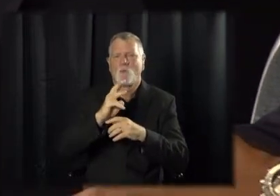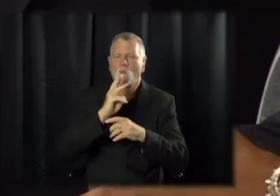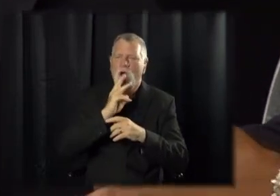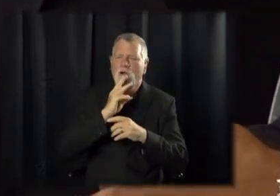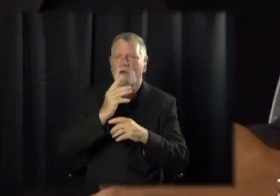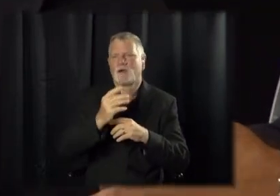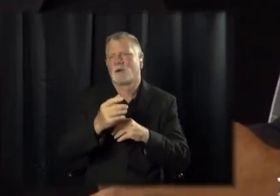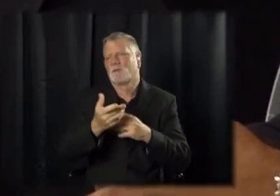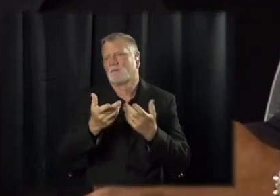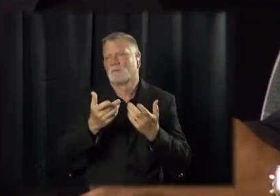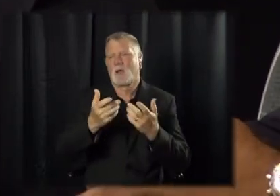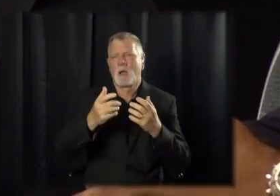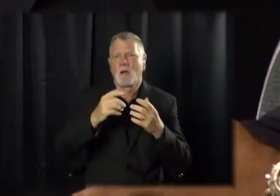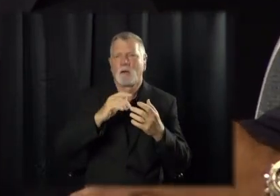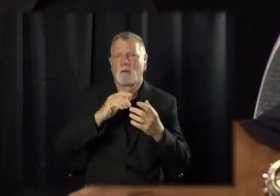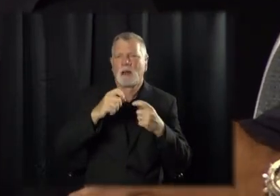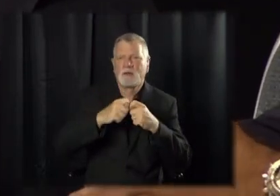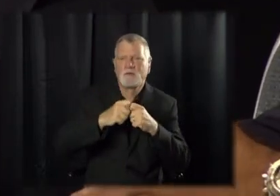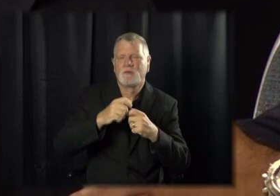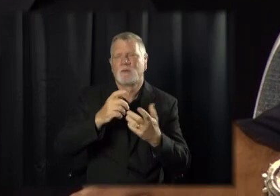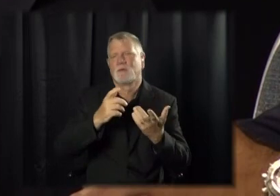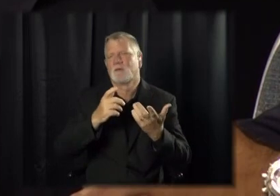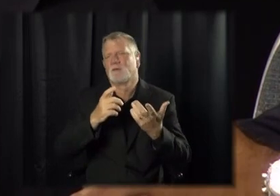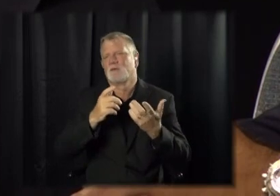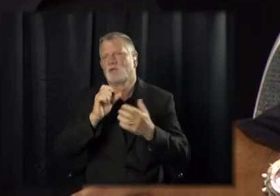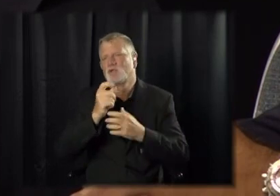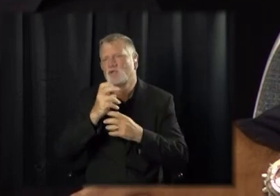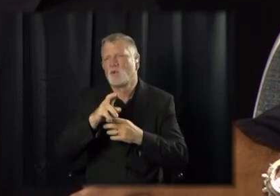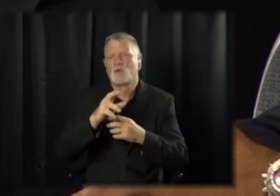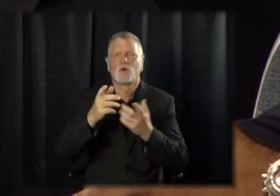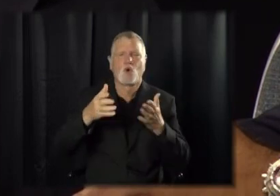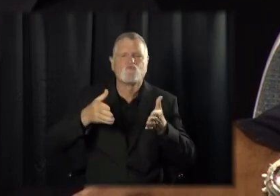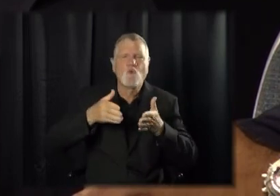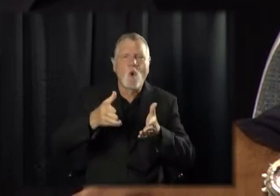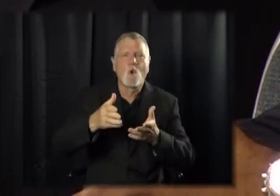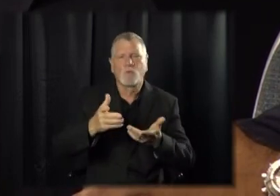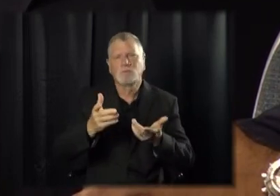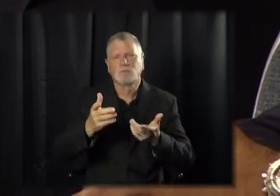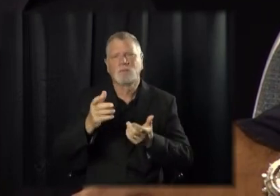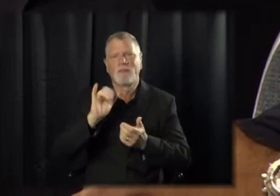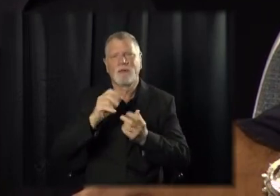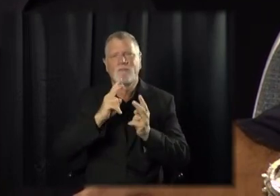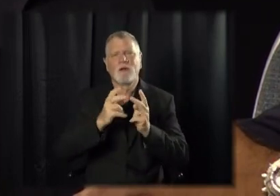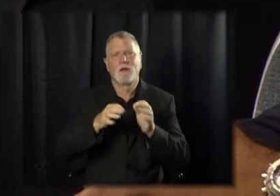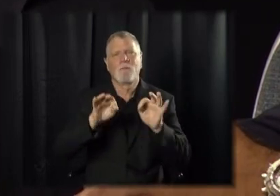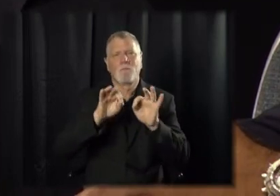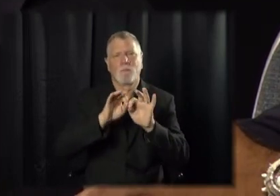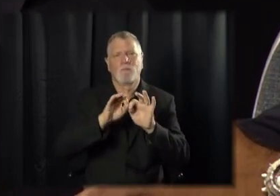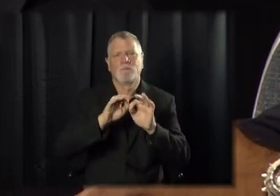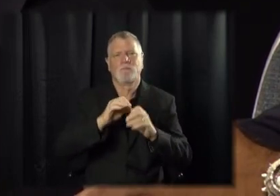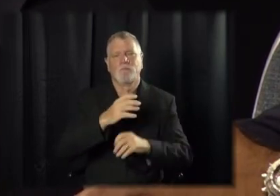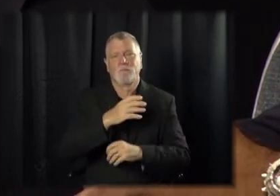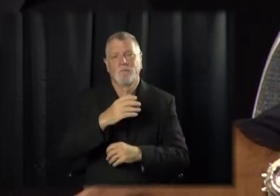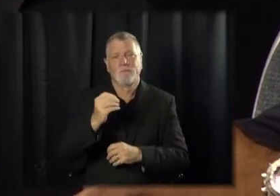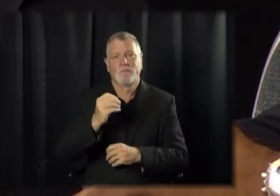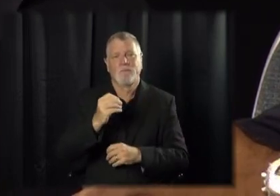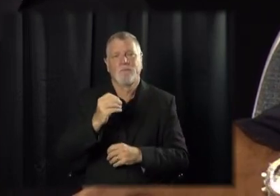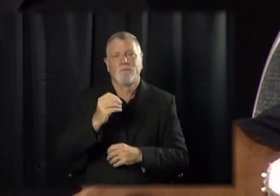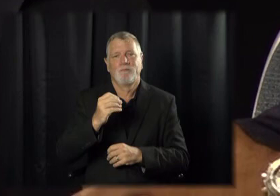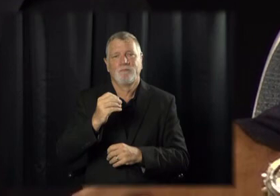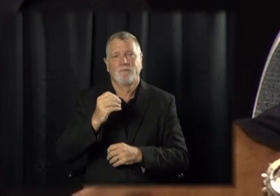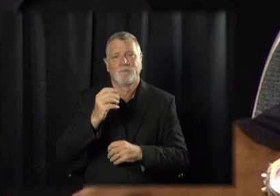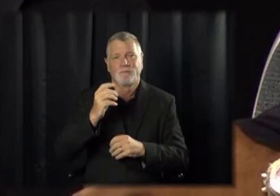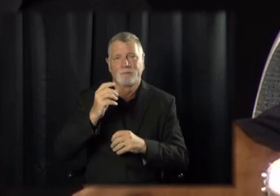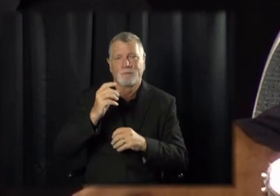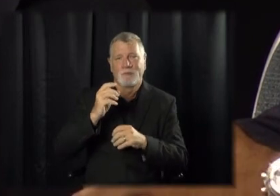power, sewer, and they're all very, very important. And